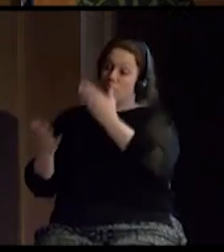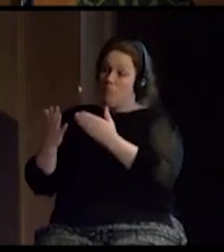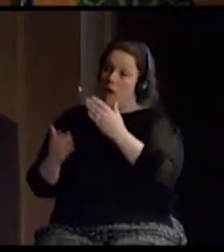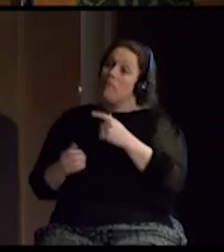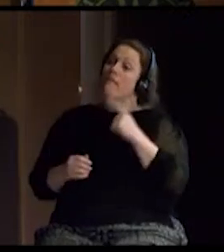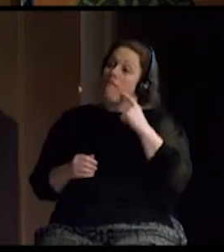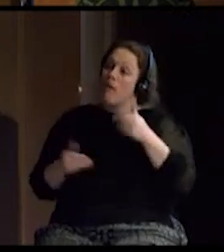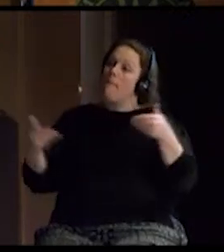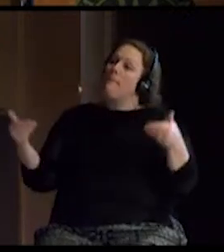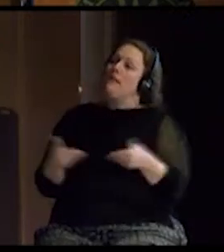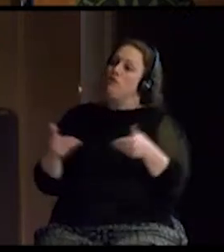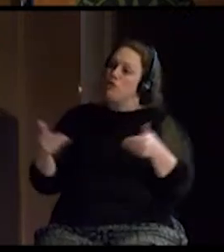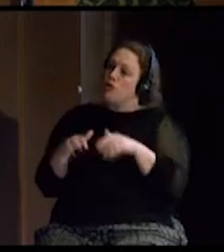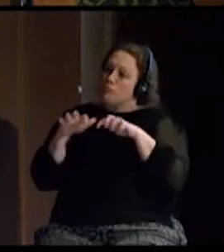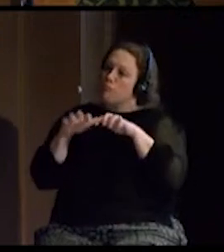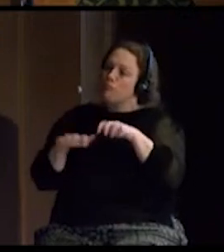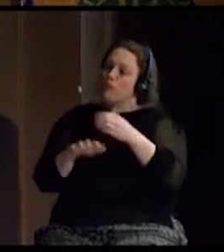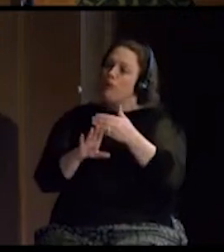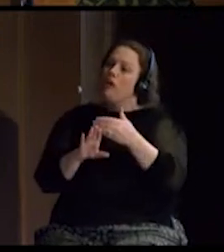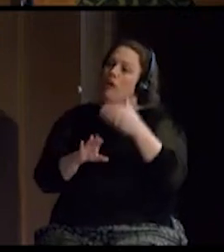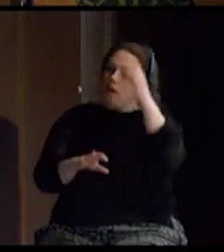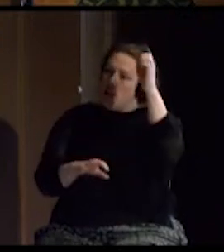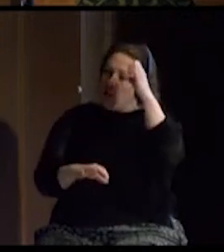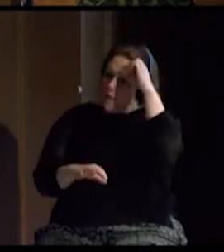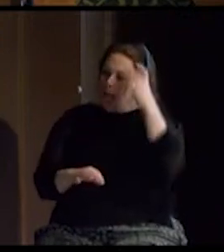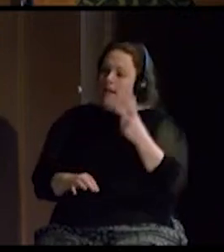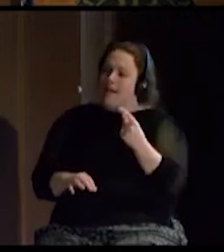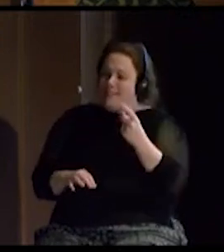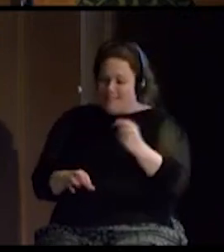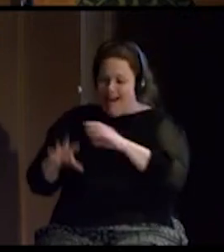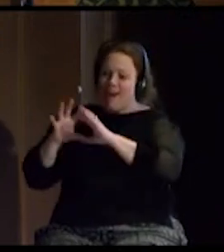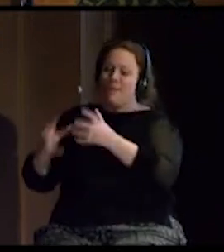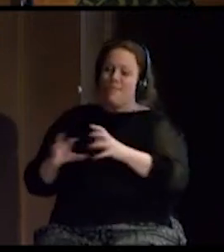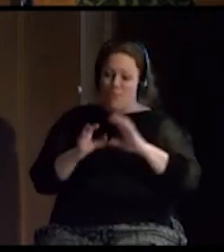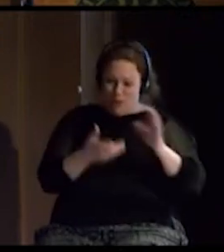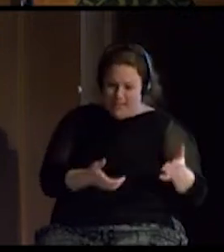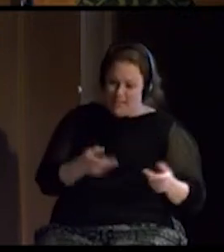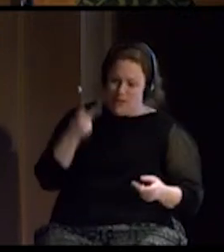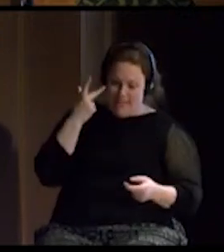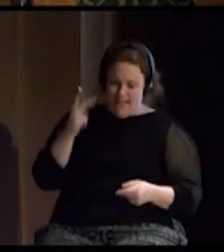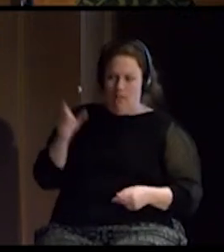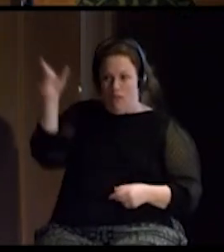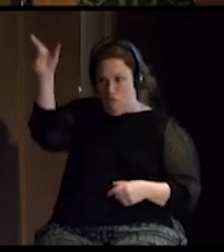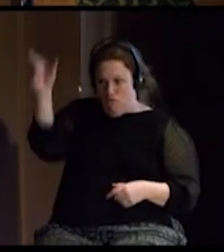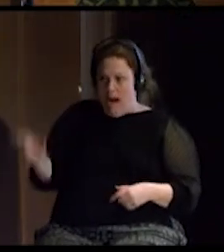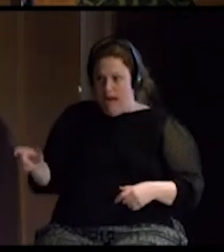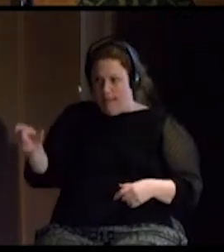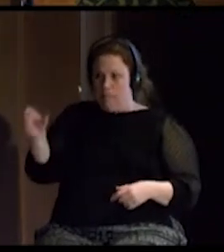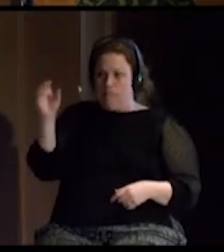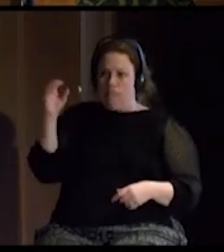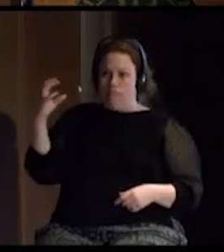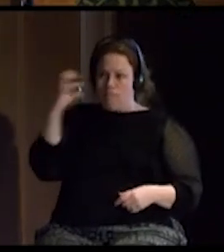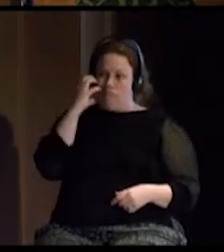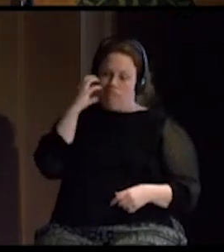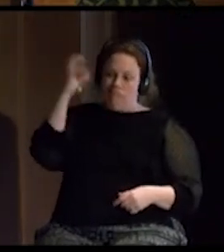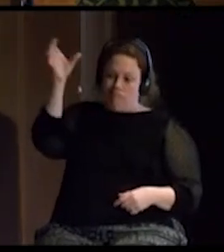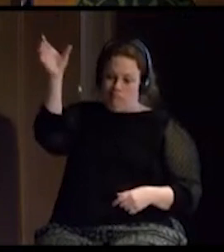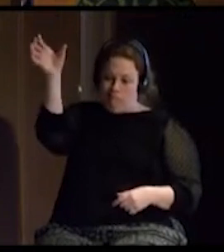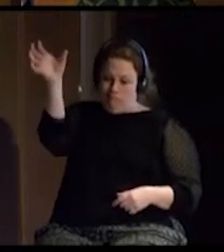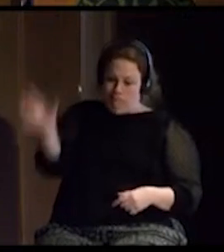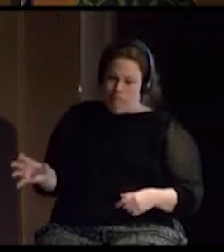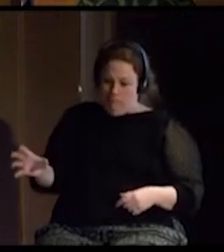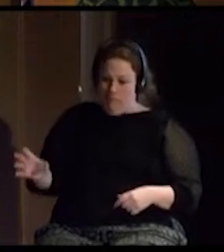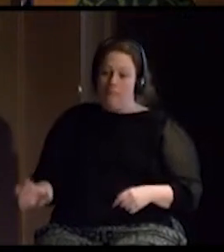dog breeds, which you see with the bright aqua lines here on the far right. And the dogs that are most like